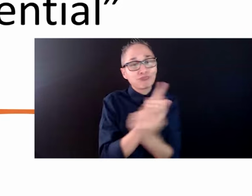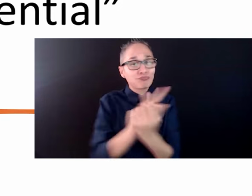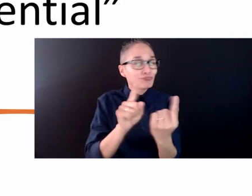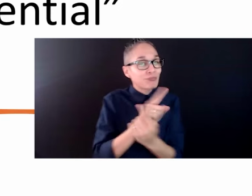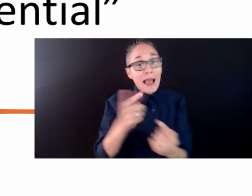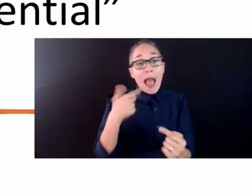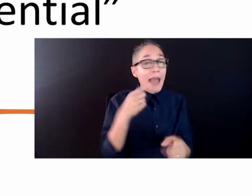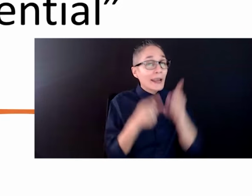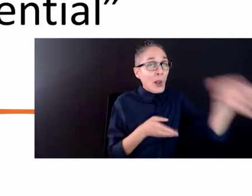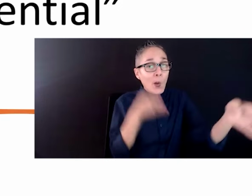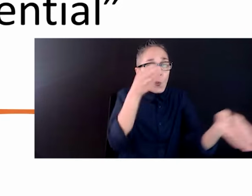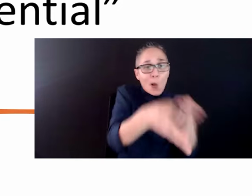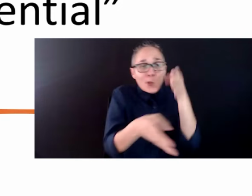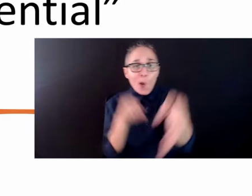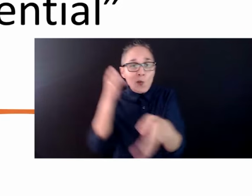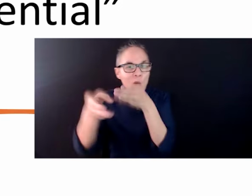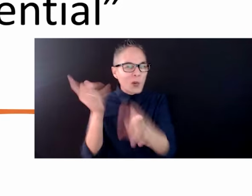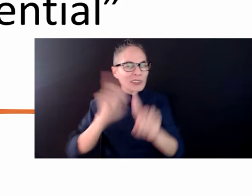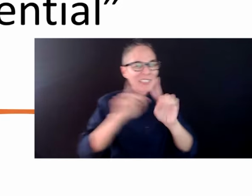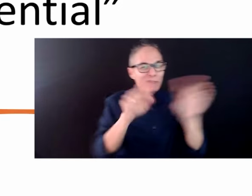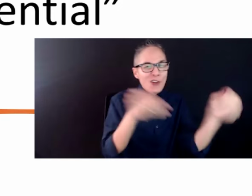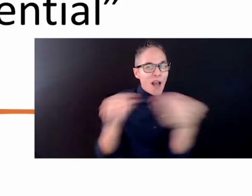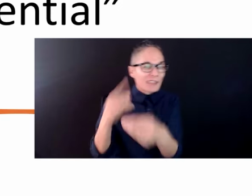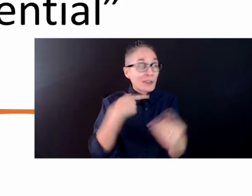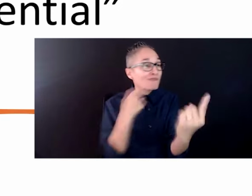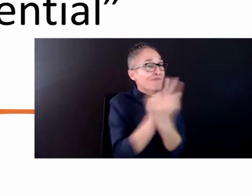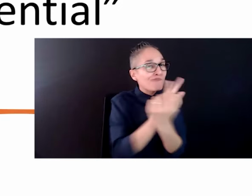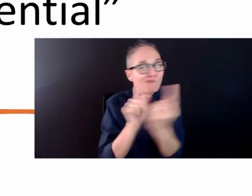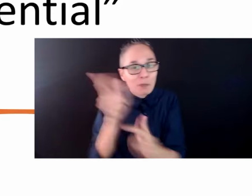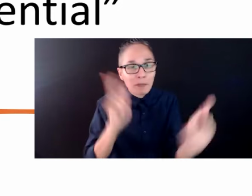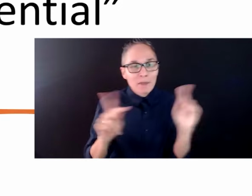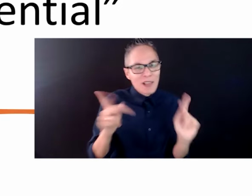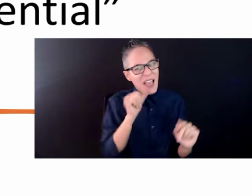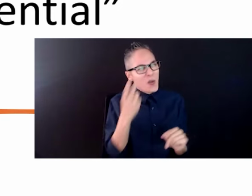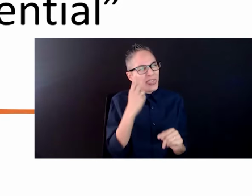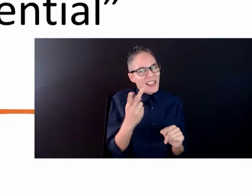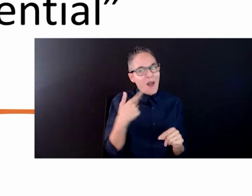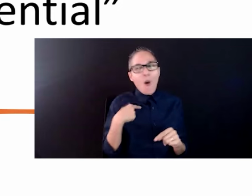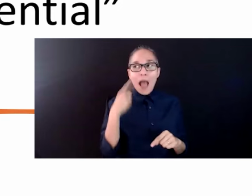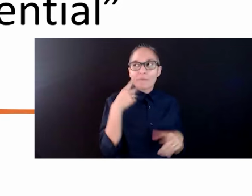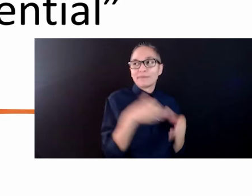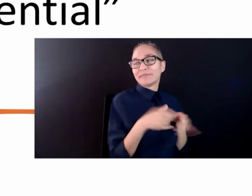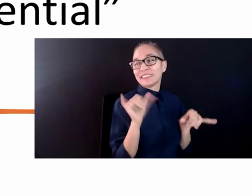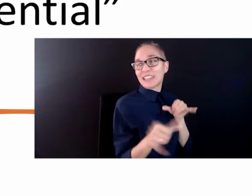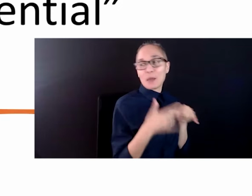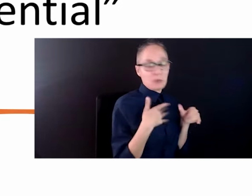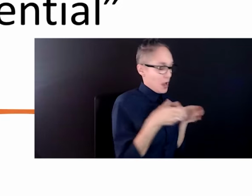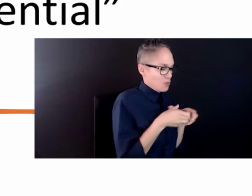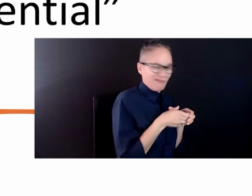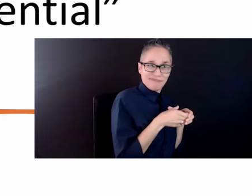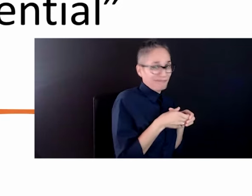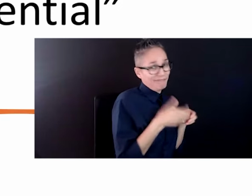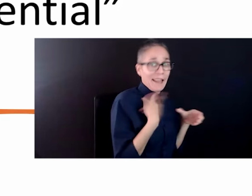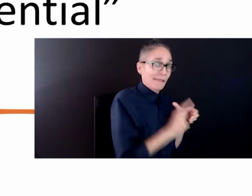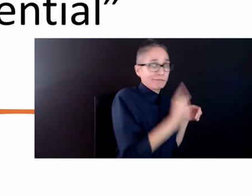can go to because I don't see things like that, and where I'm like, oh, I'm just gonna stick with my financial aid people. No,